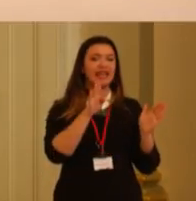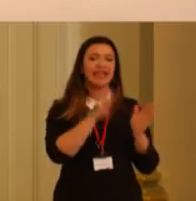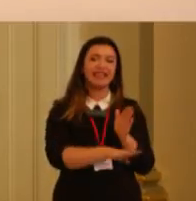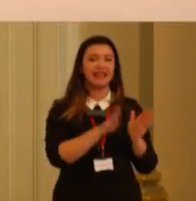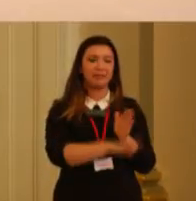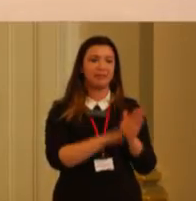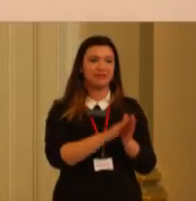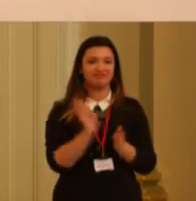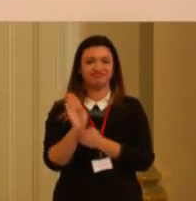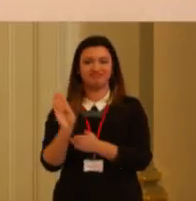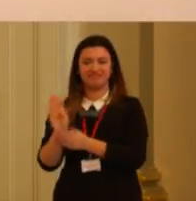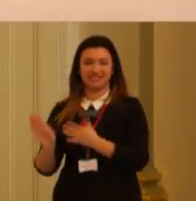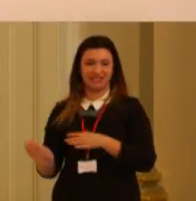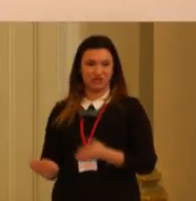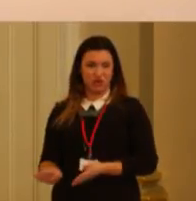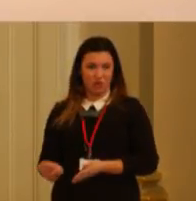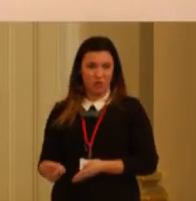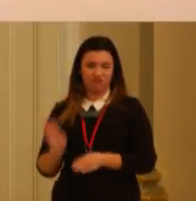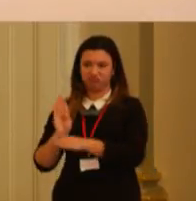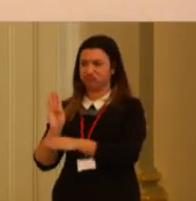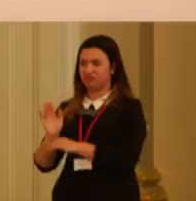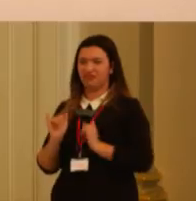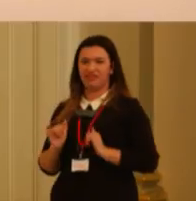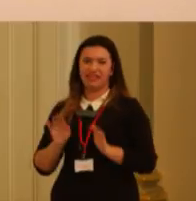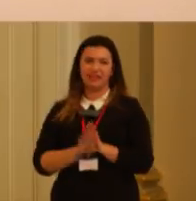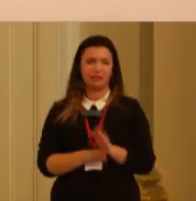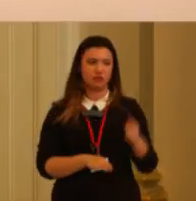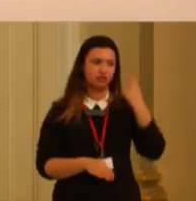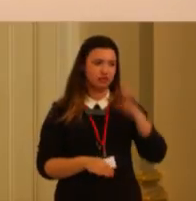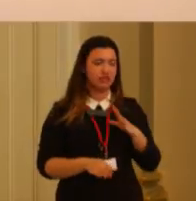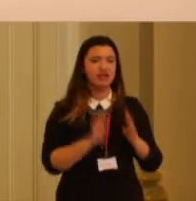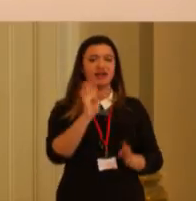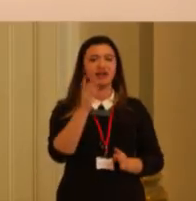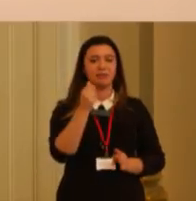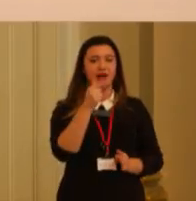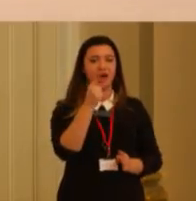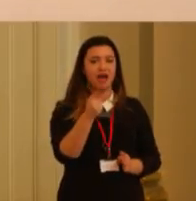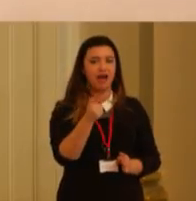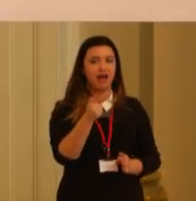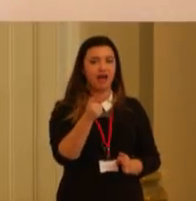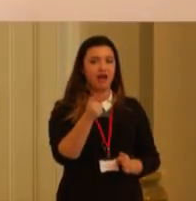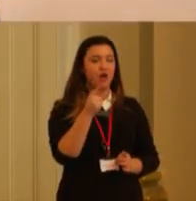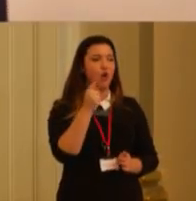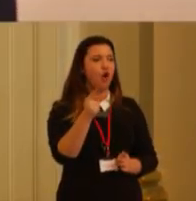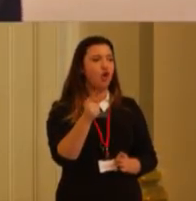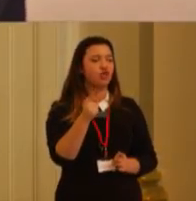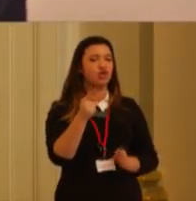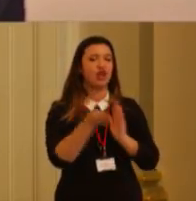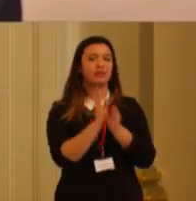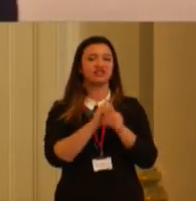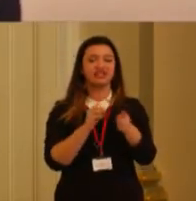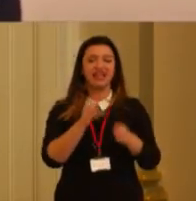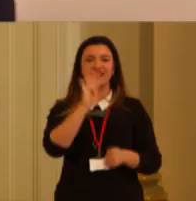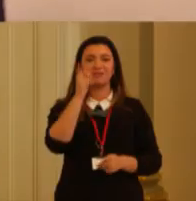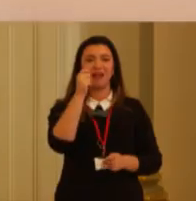people wanted to have reduced tariffs for themselves, student fee. And 40 liras back then, that